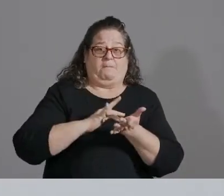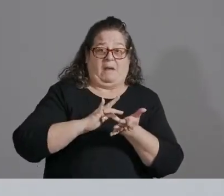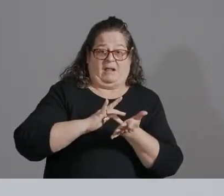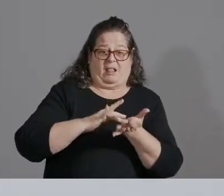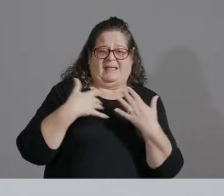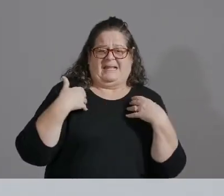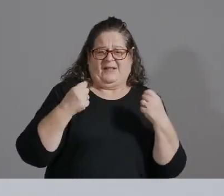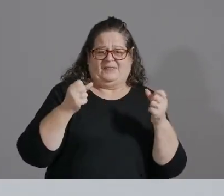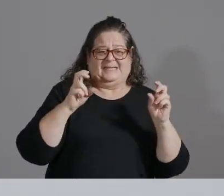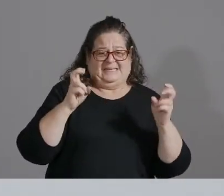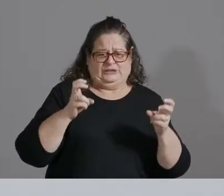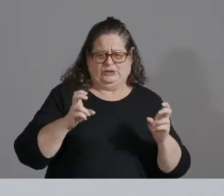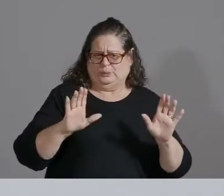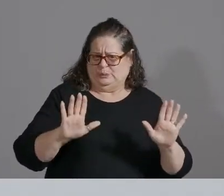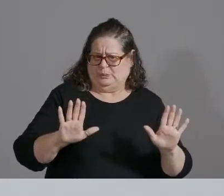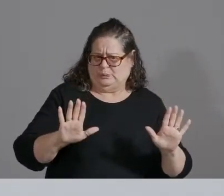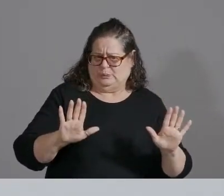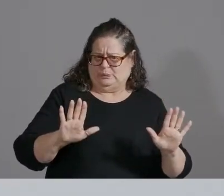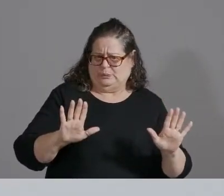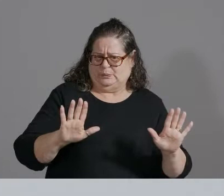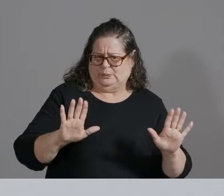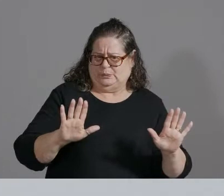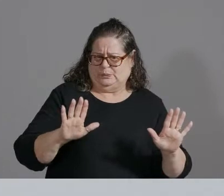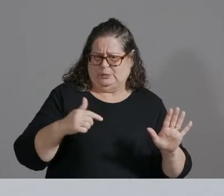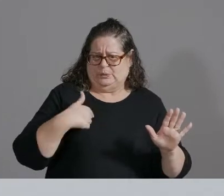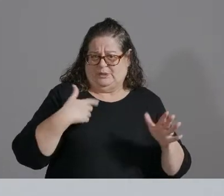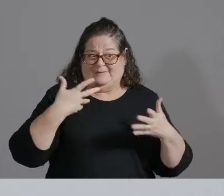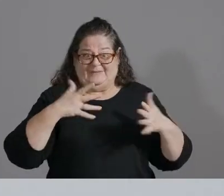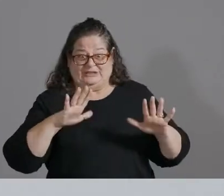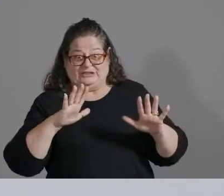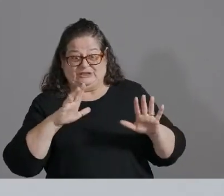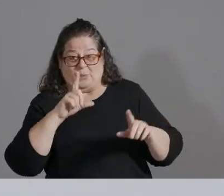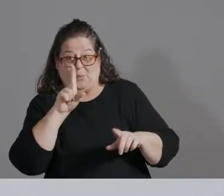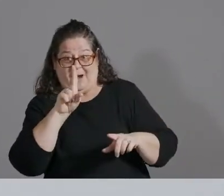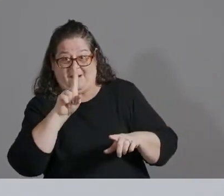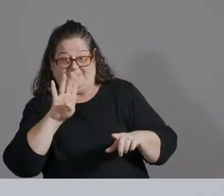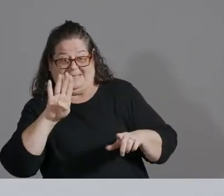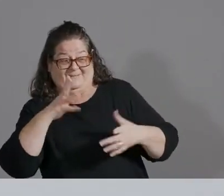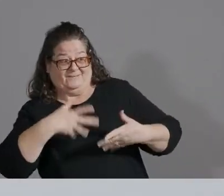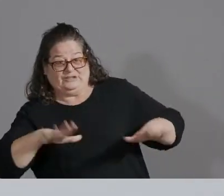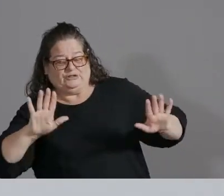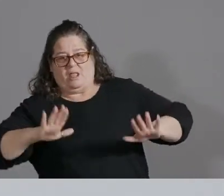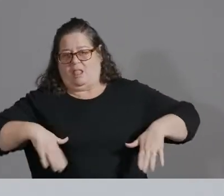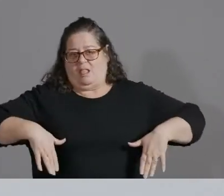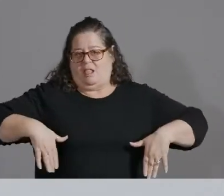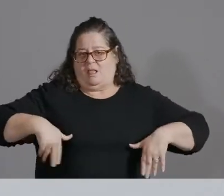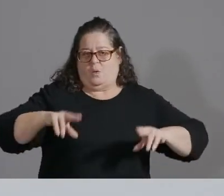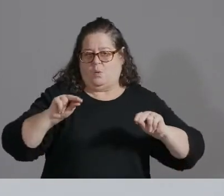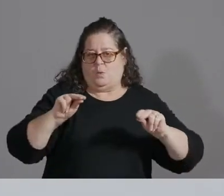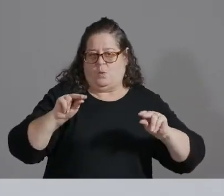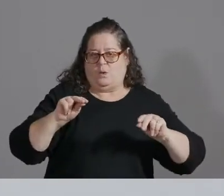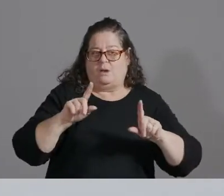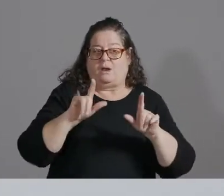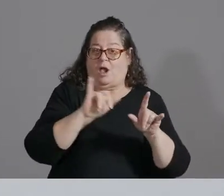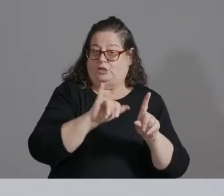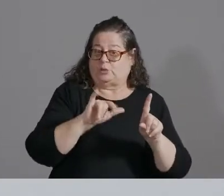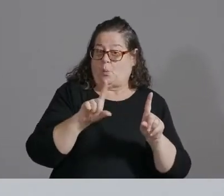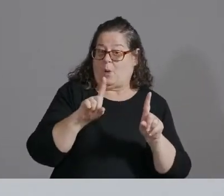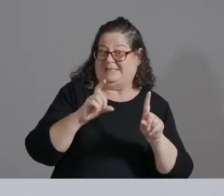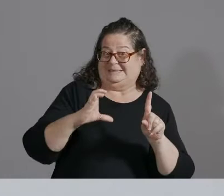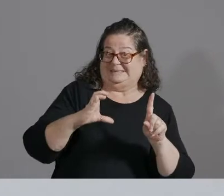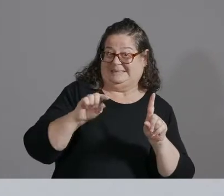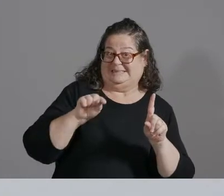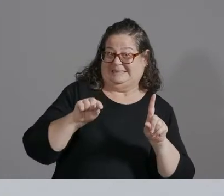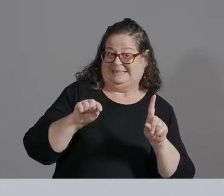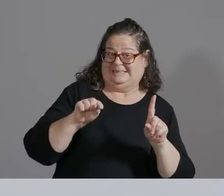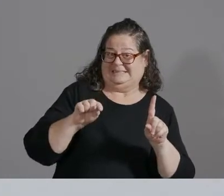1B just yet. But it also can be 1C. So that's when everybody who's living in a congregate setting that's not a